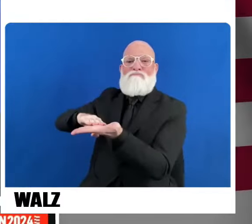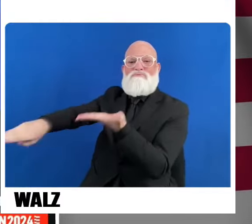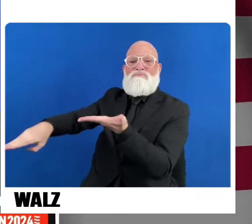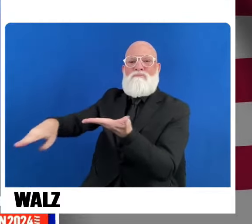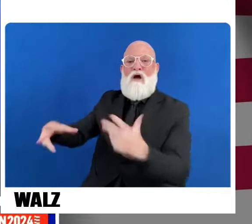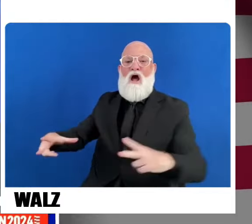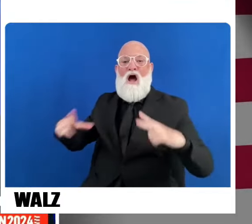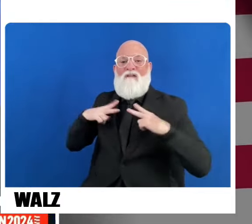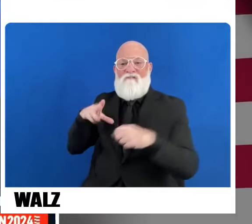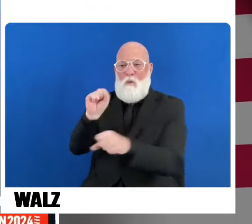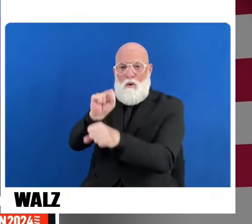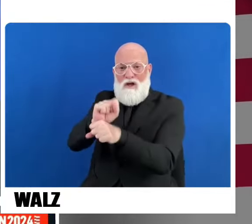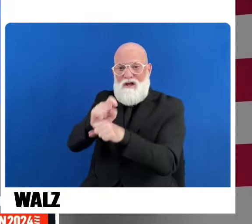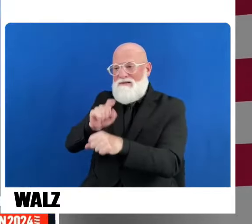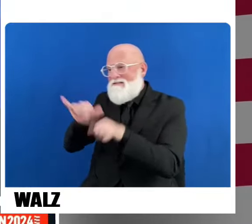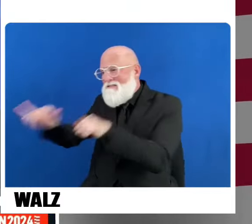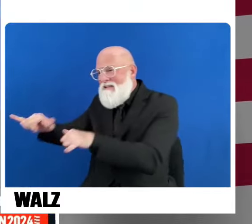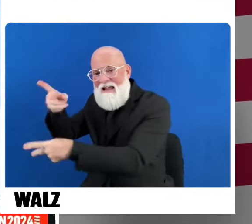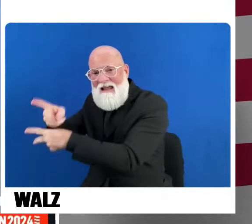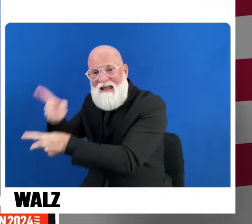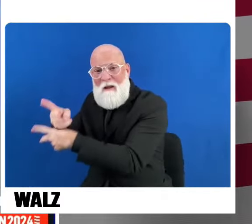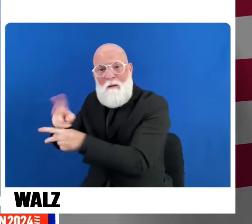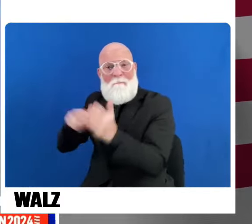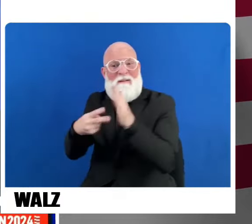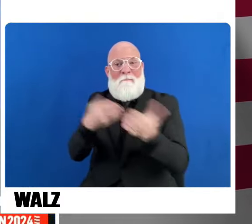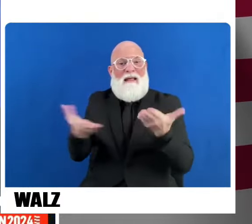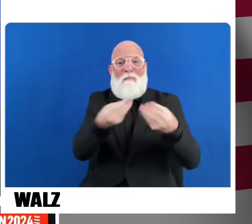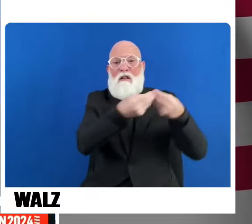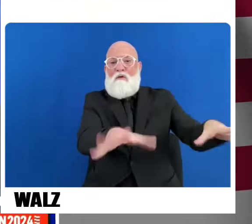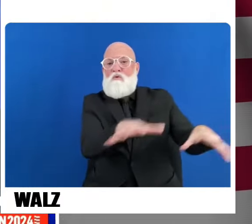protection on that. This is the case of an economy that Donald